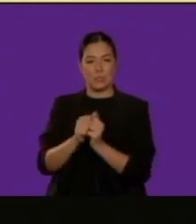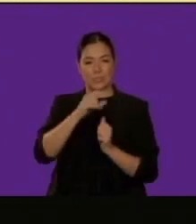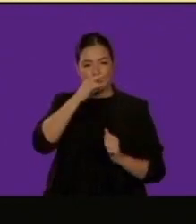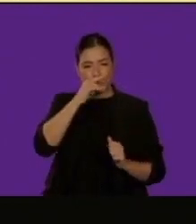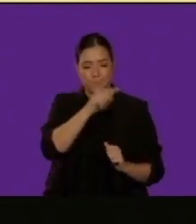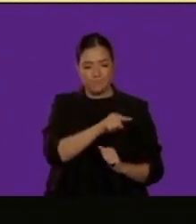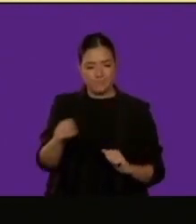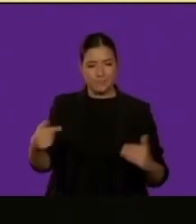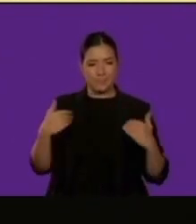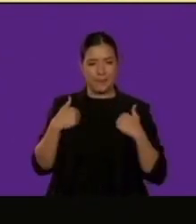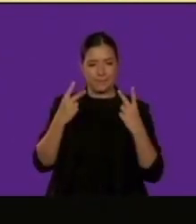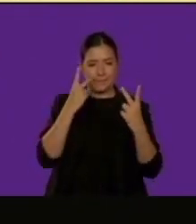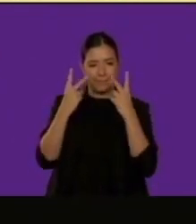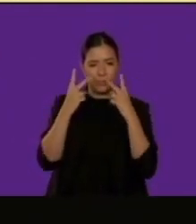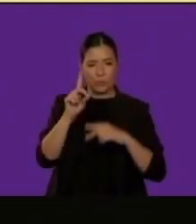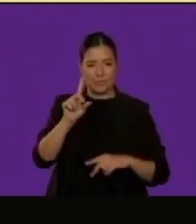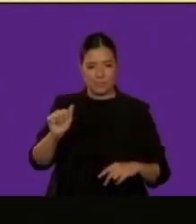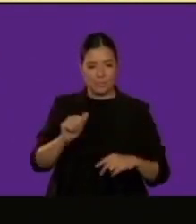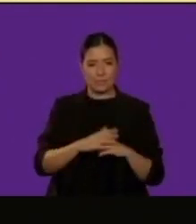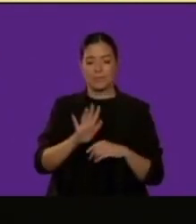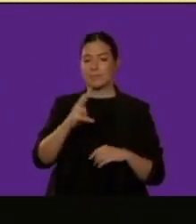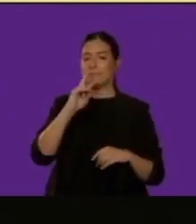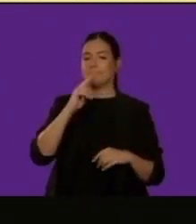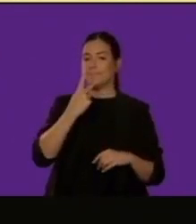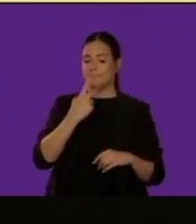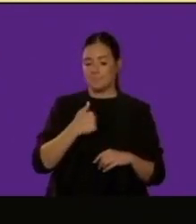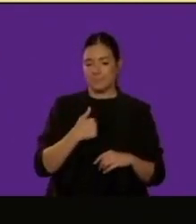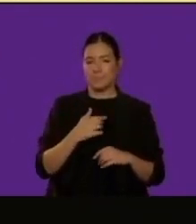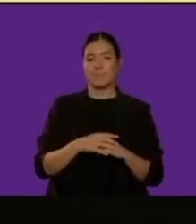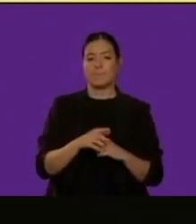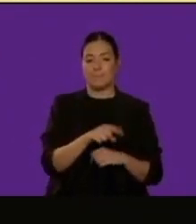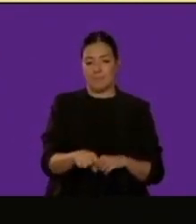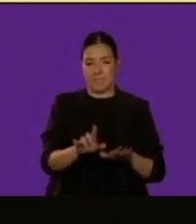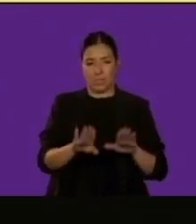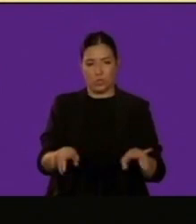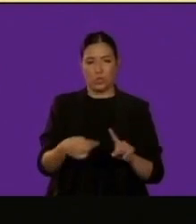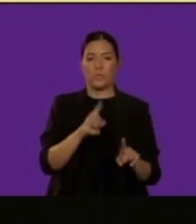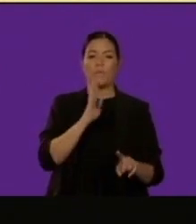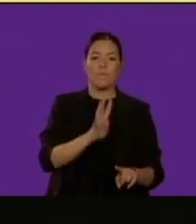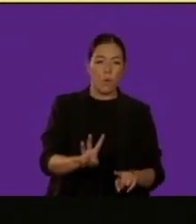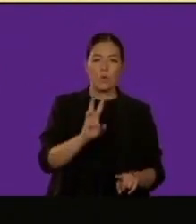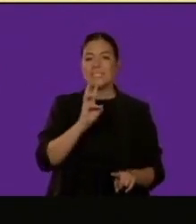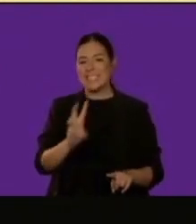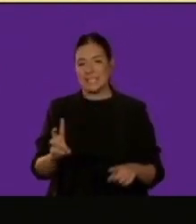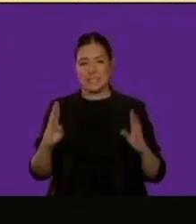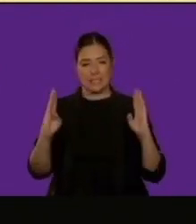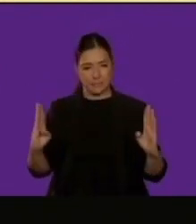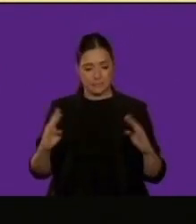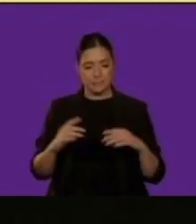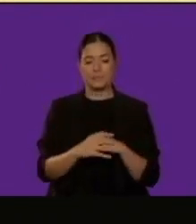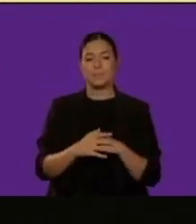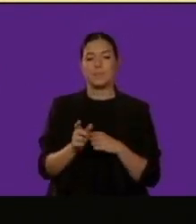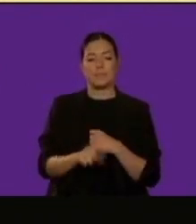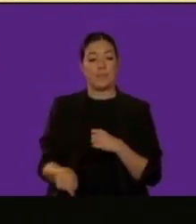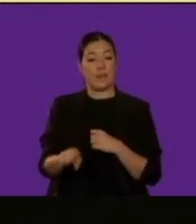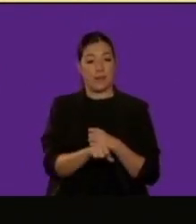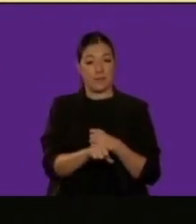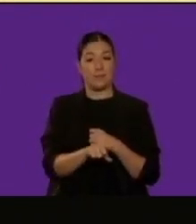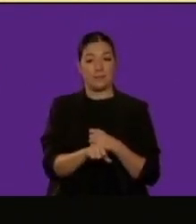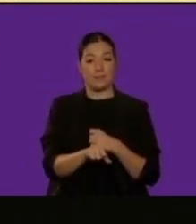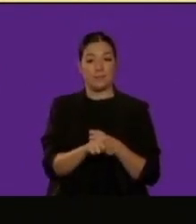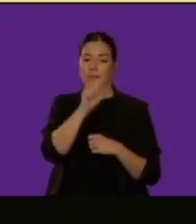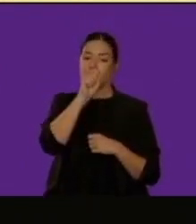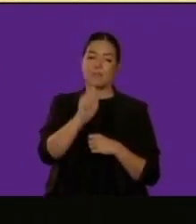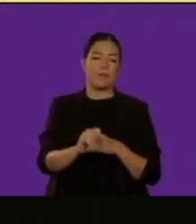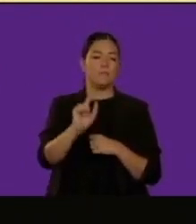for everyone, not only for children with disabilities, that obviously it's mostly for them, but for every